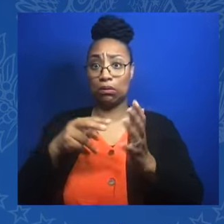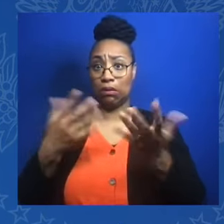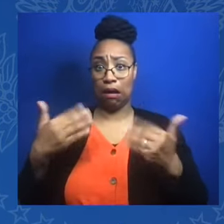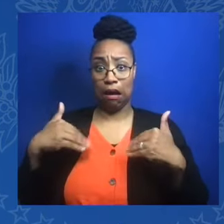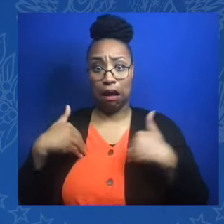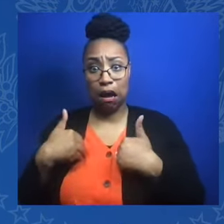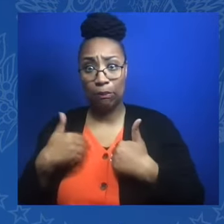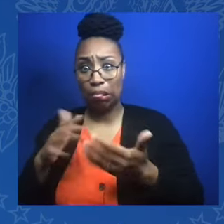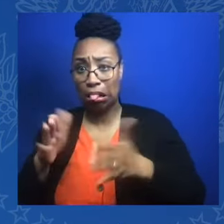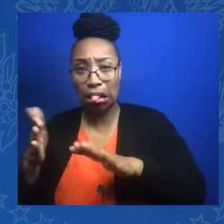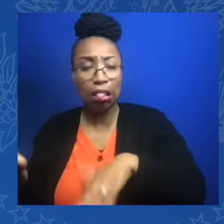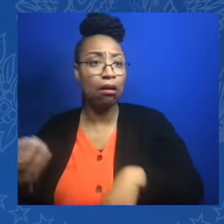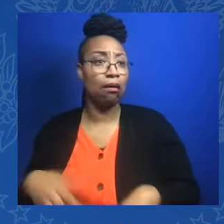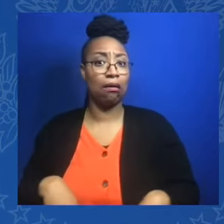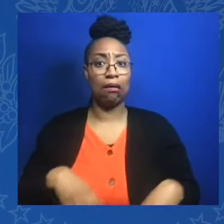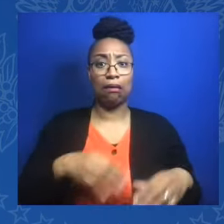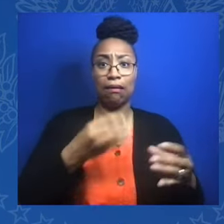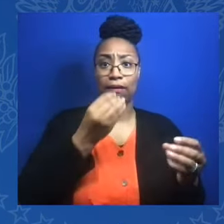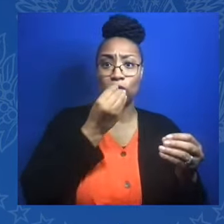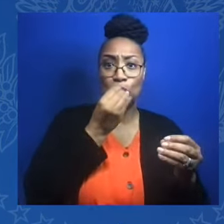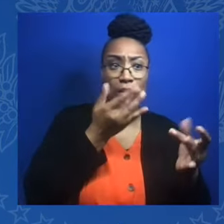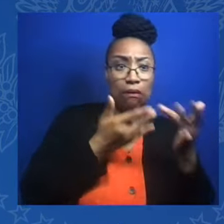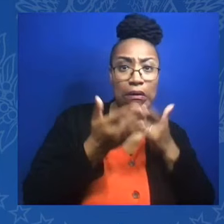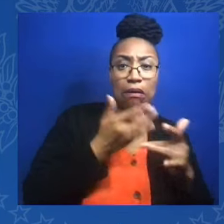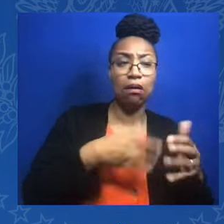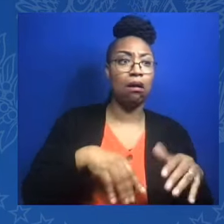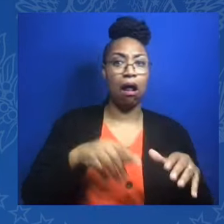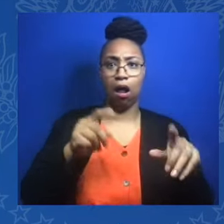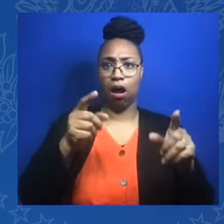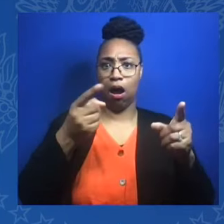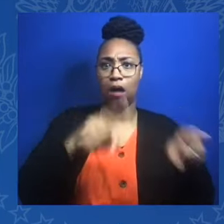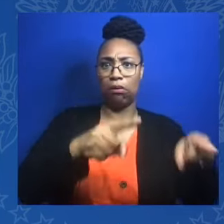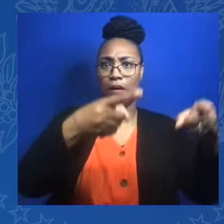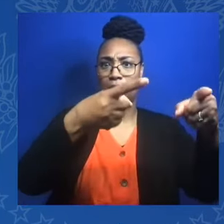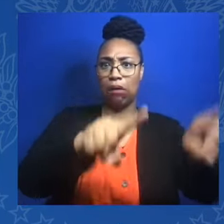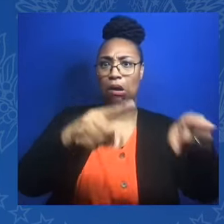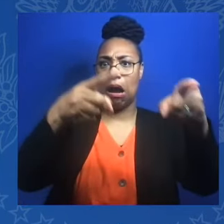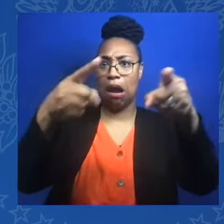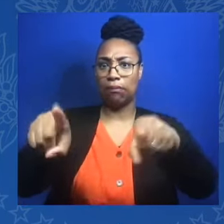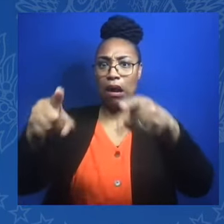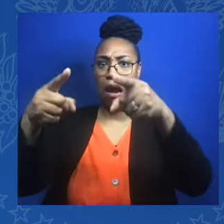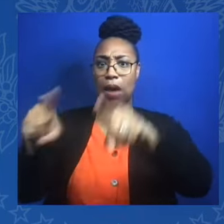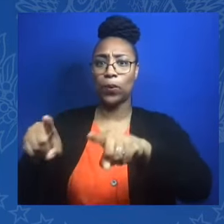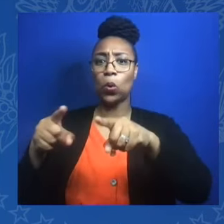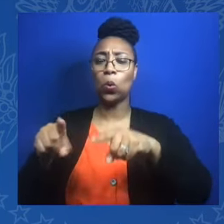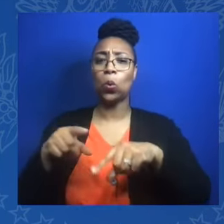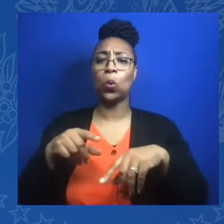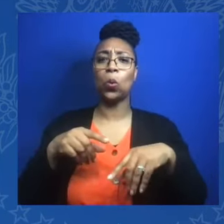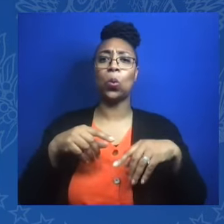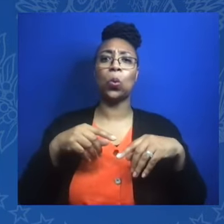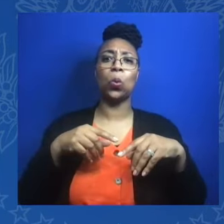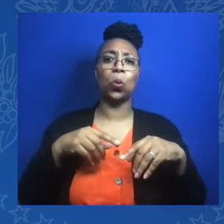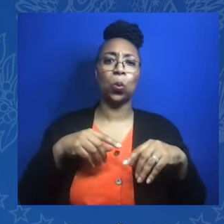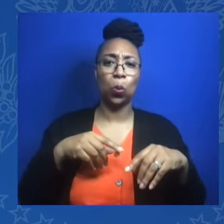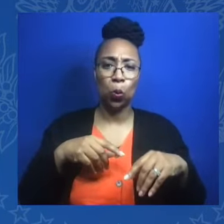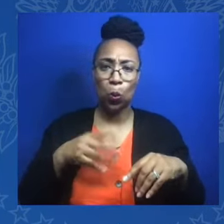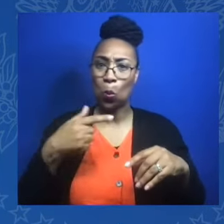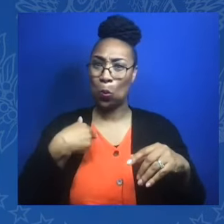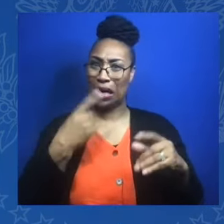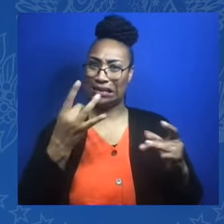Families I met on the Atlantic coast last fall who saw their houses being torn to pieces by Hurricane